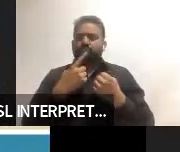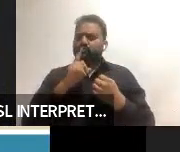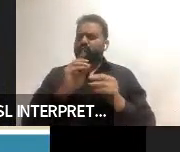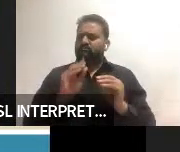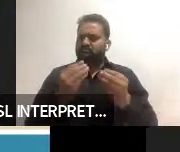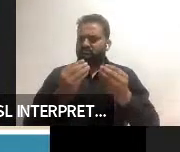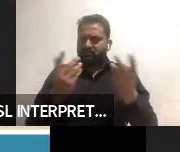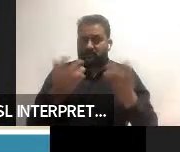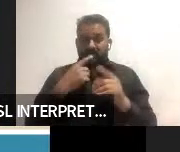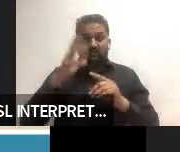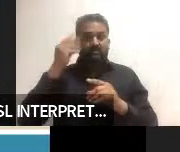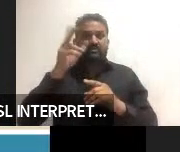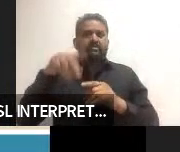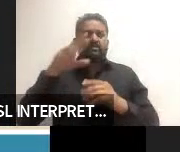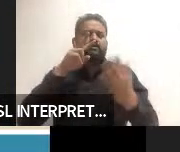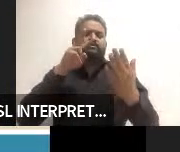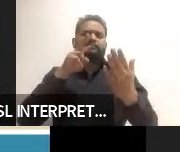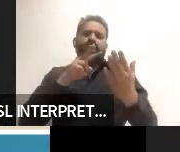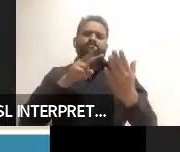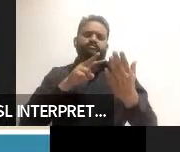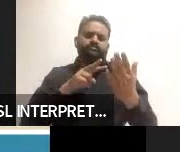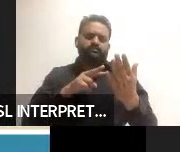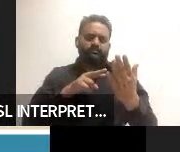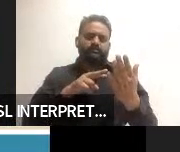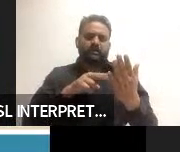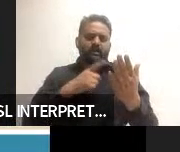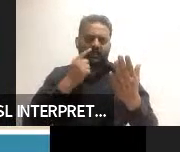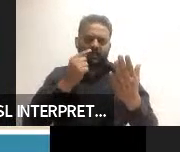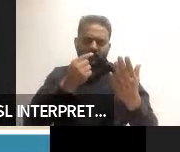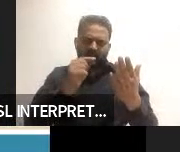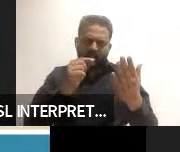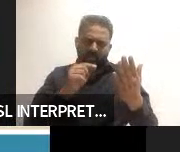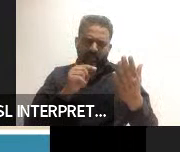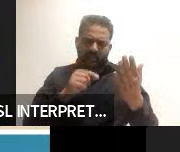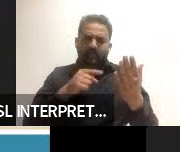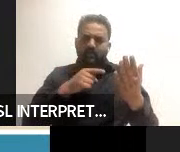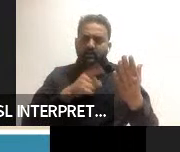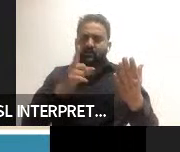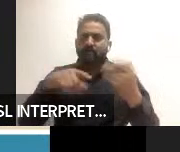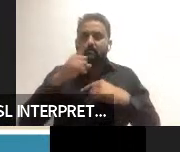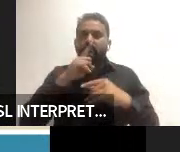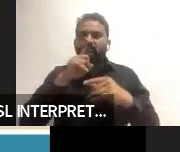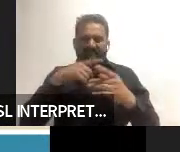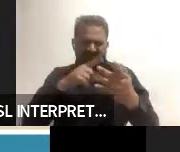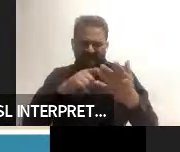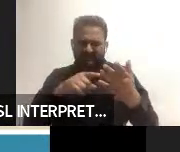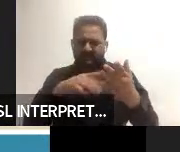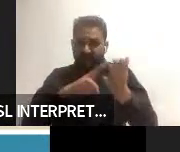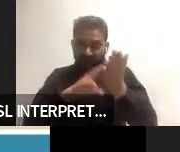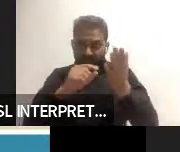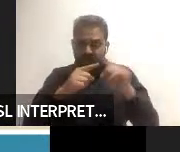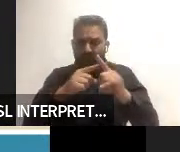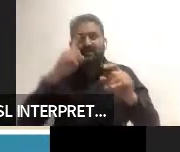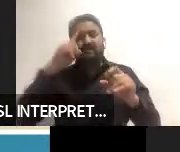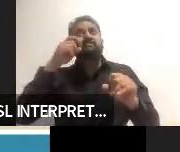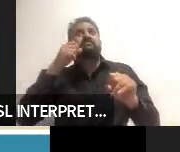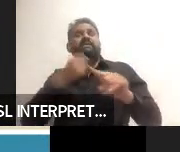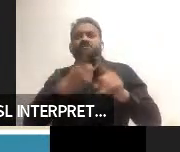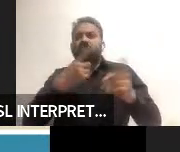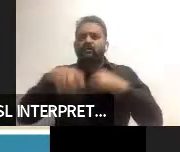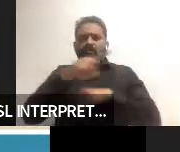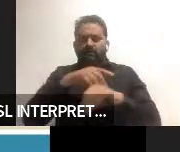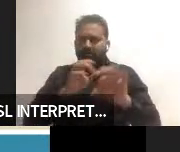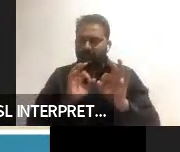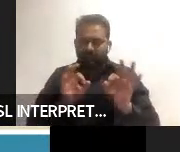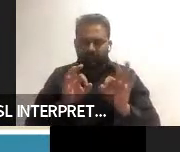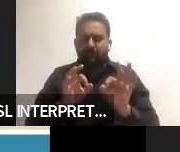the readers are reading it, when you mark it, all of them are not familiar with the moot, all the facts. So you should